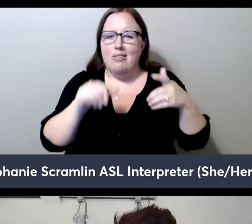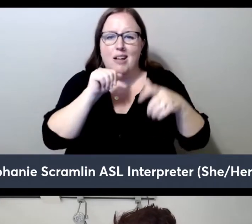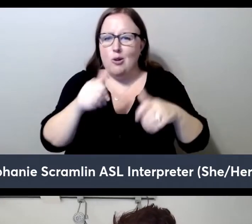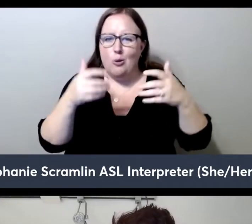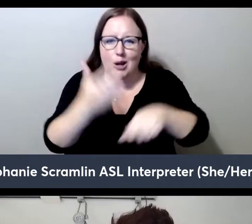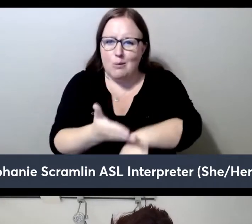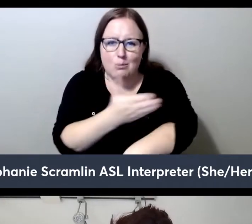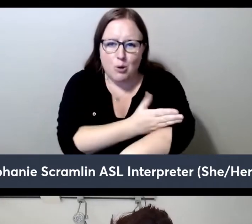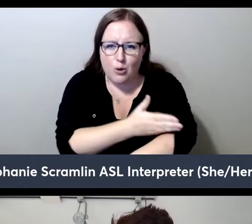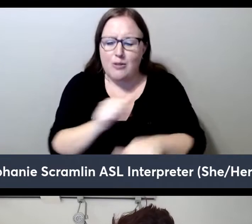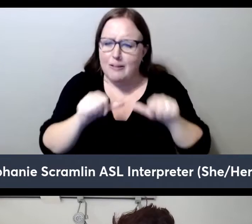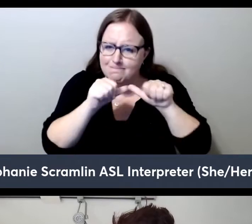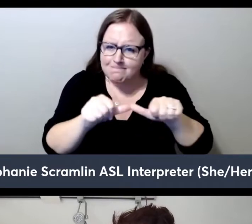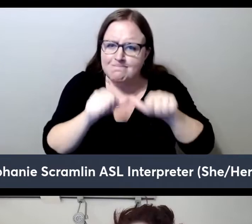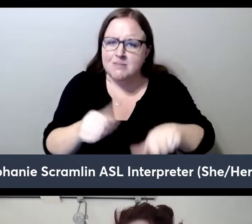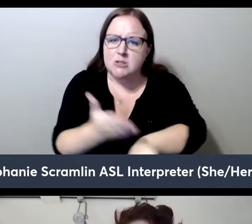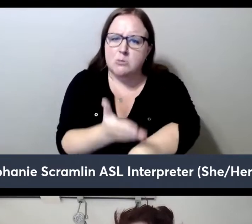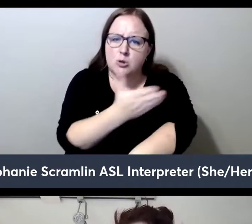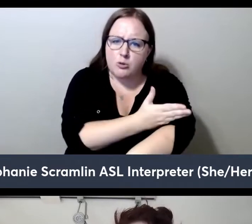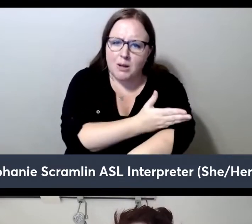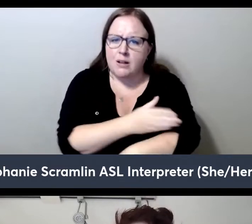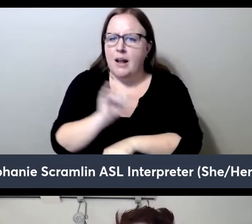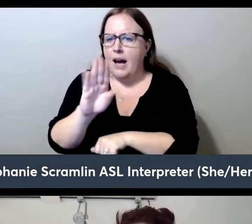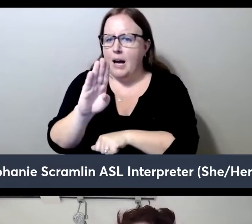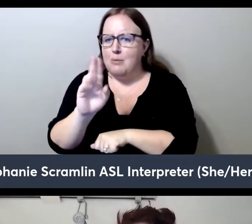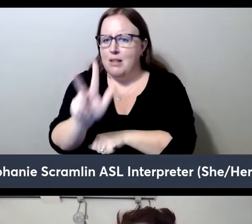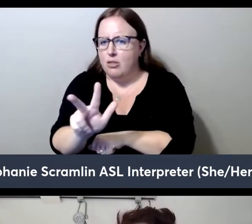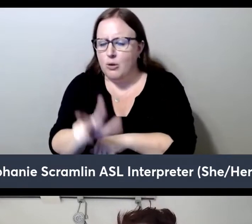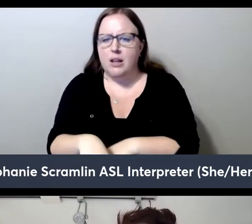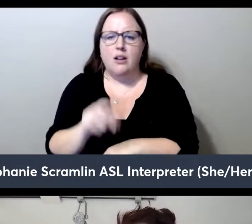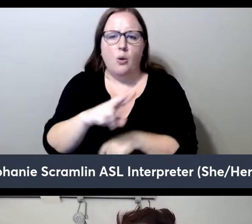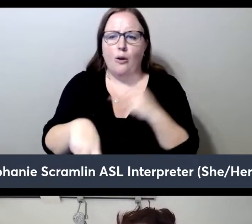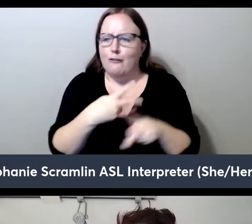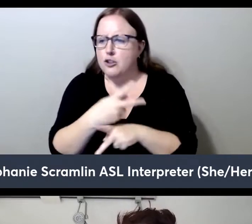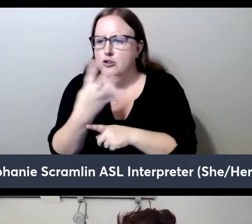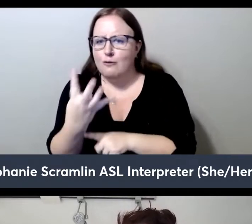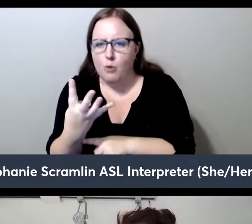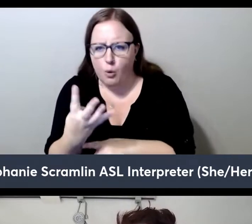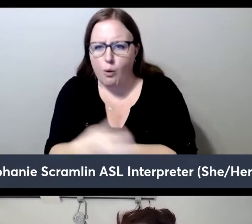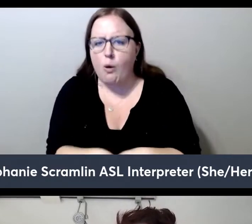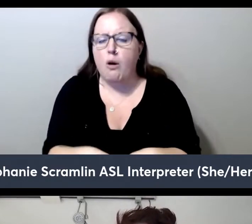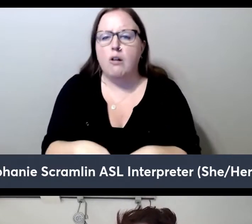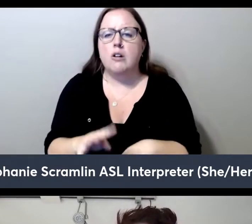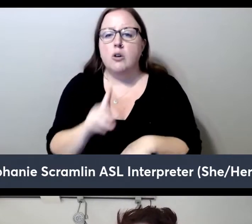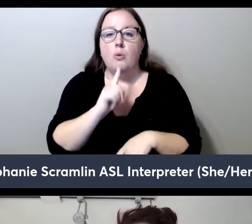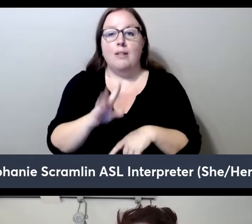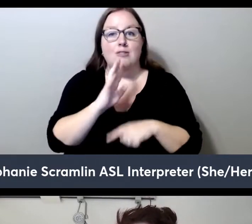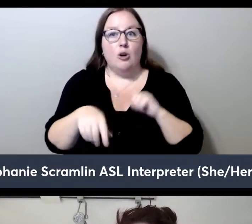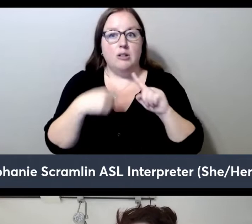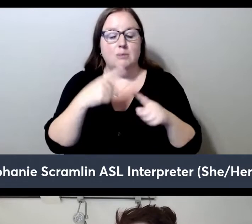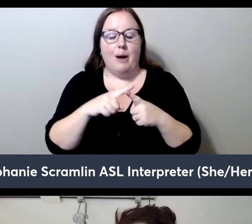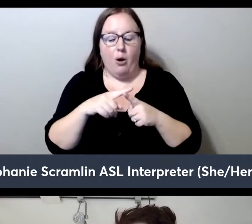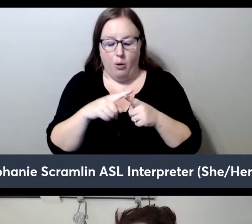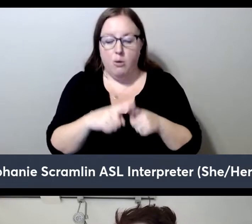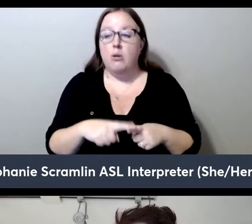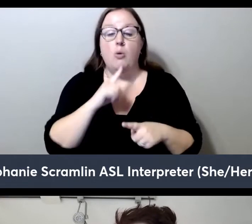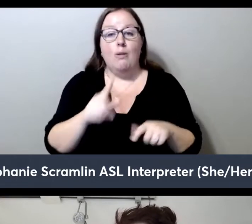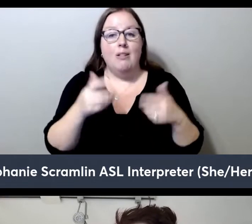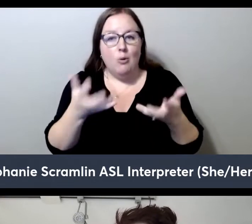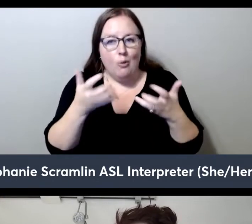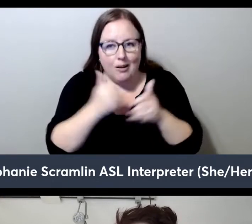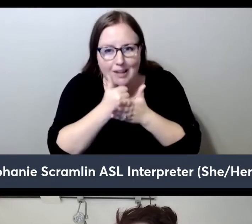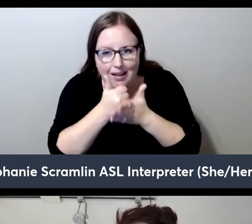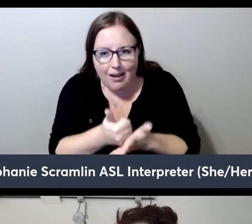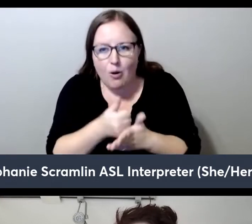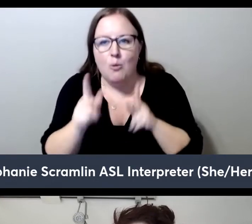service improvement, what, IDO v3 or version 4 talks about. And what we're trying to do is help people to learn